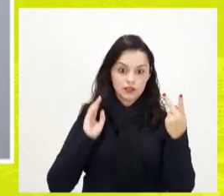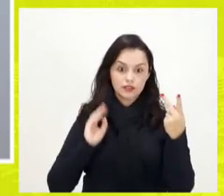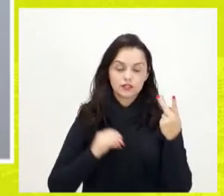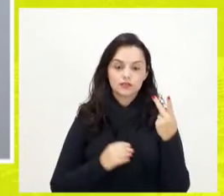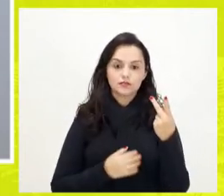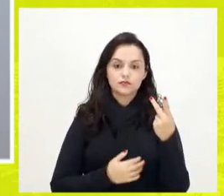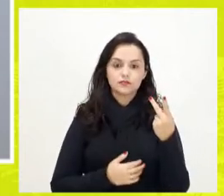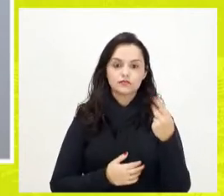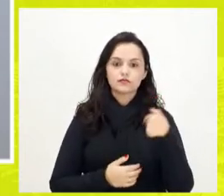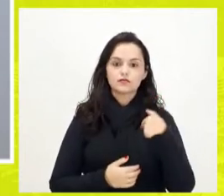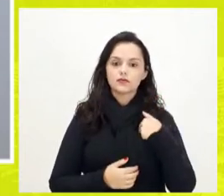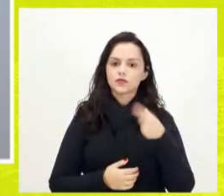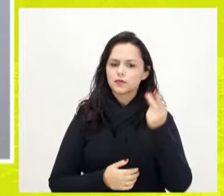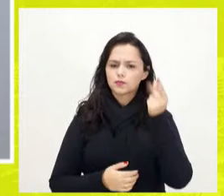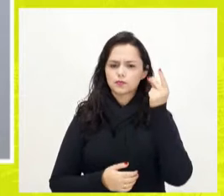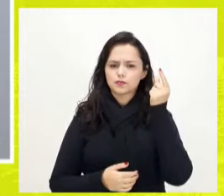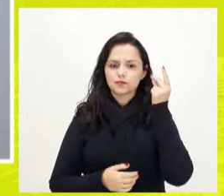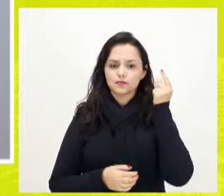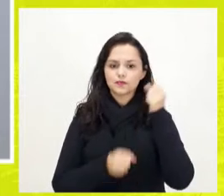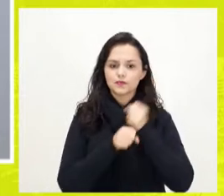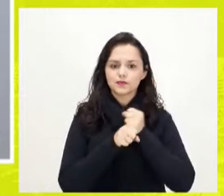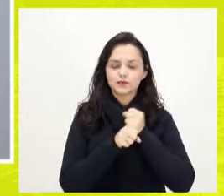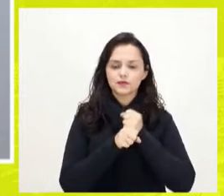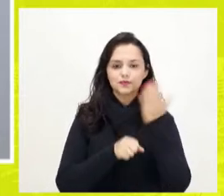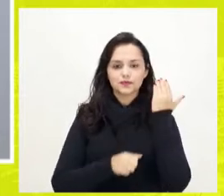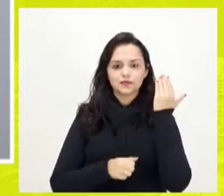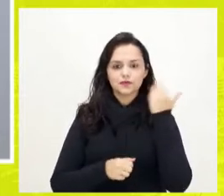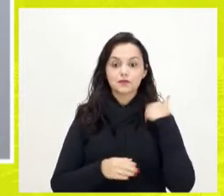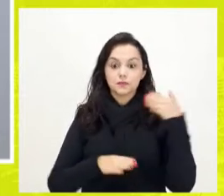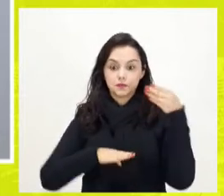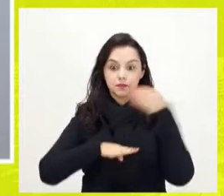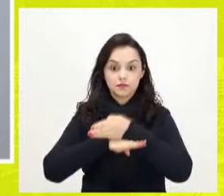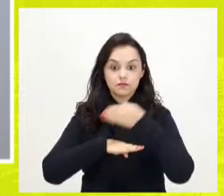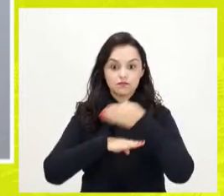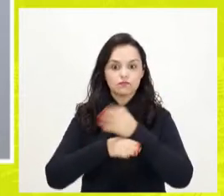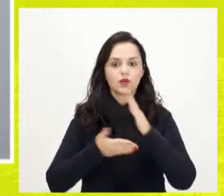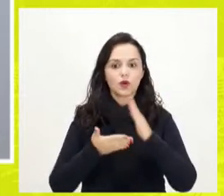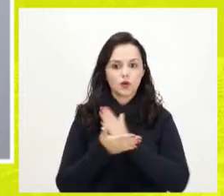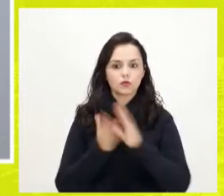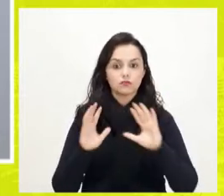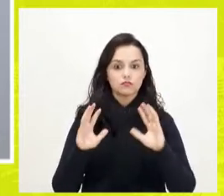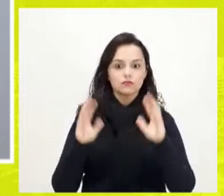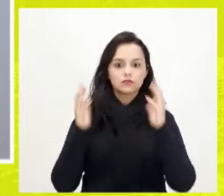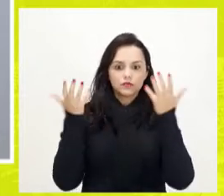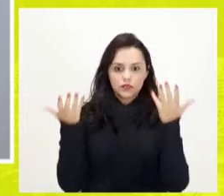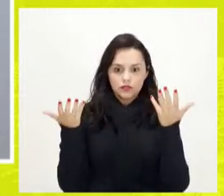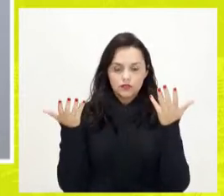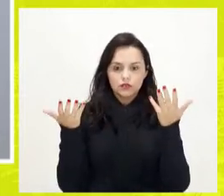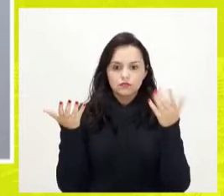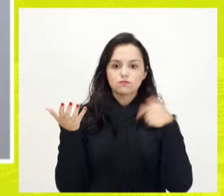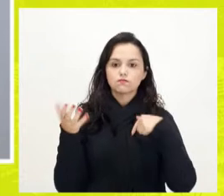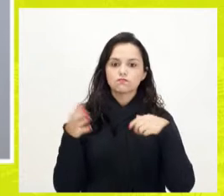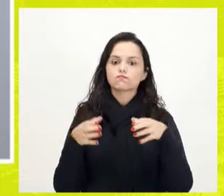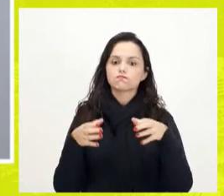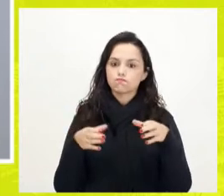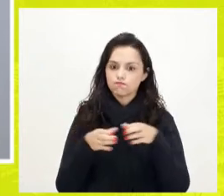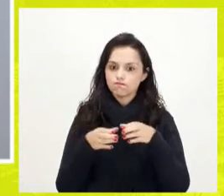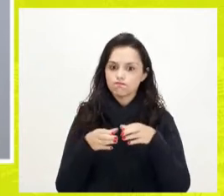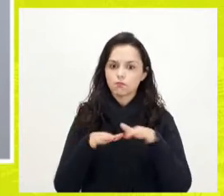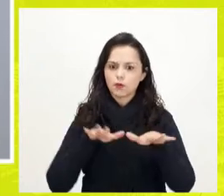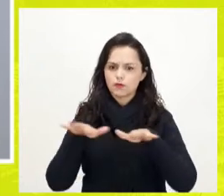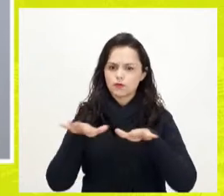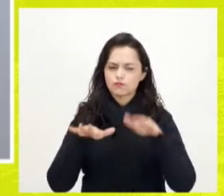important to talk about headpacker i've been